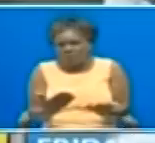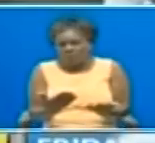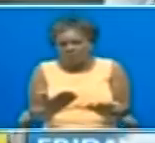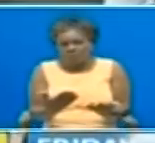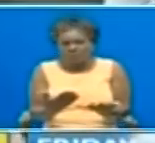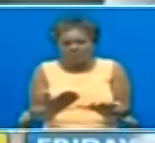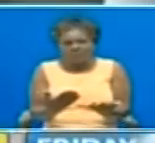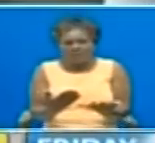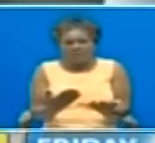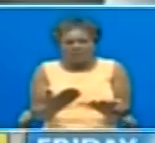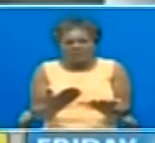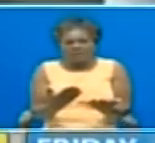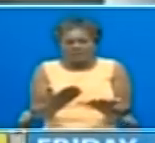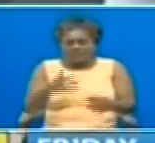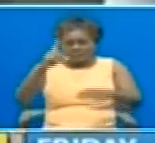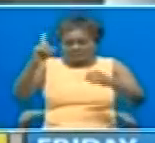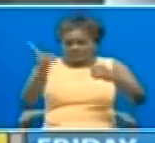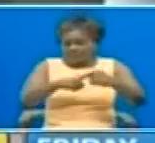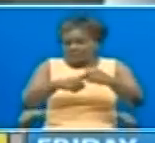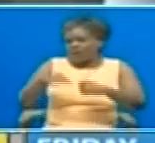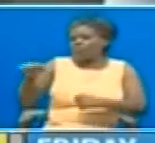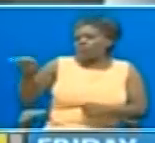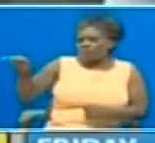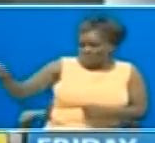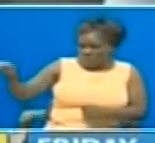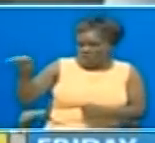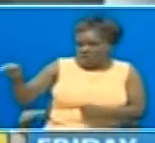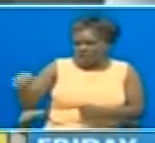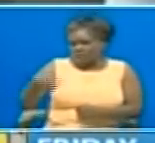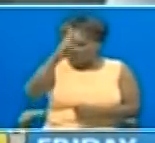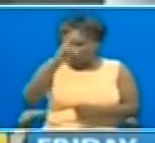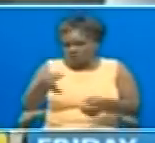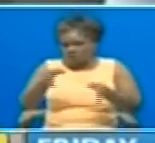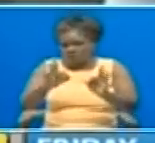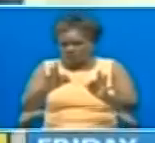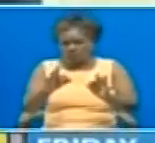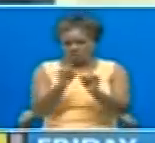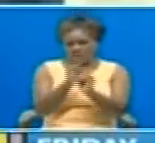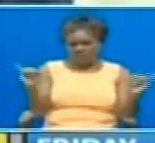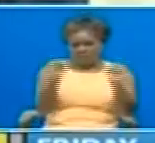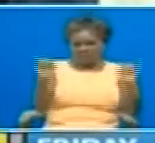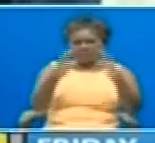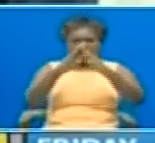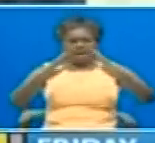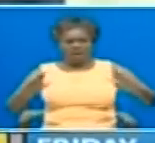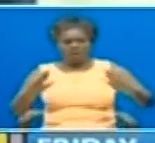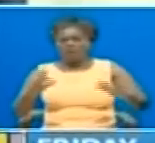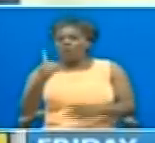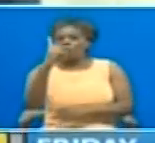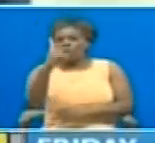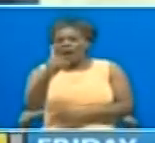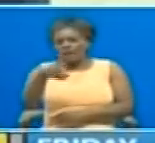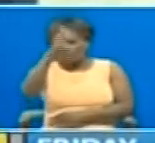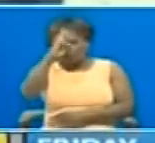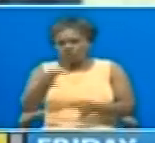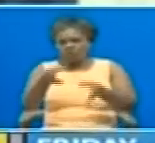escaped. They escaped around 6 a.m. in the morning when the officer were doing their housekeeping. Only one officer